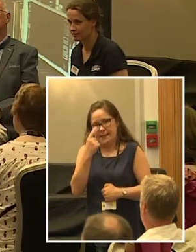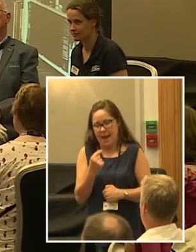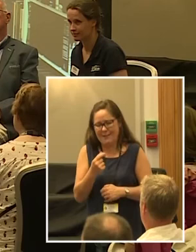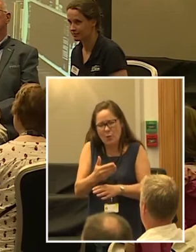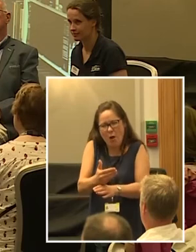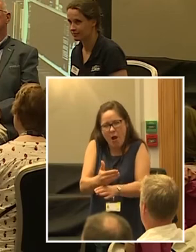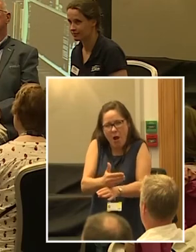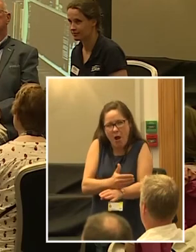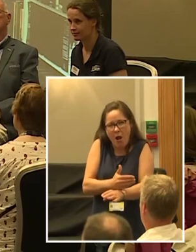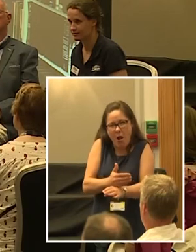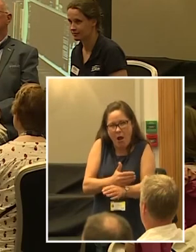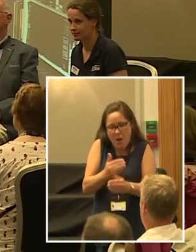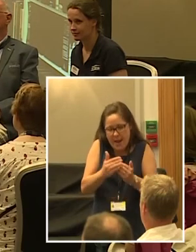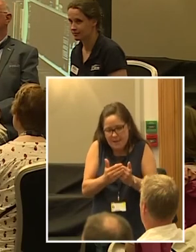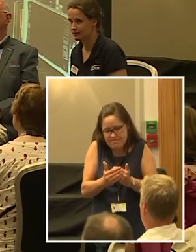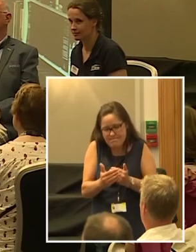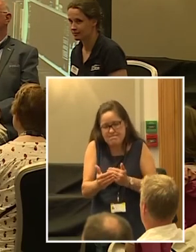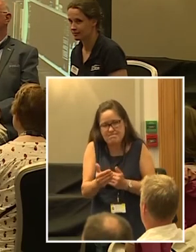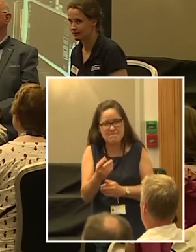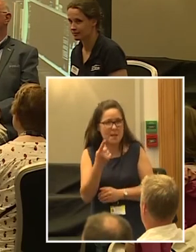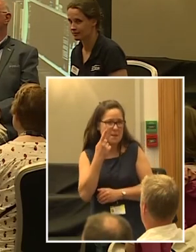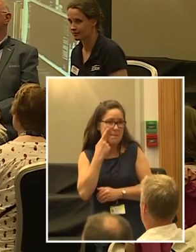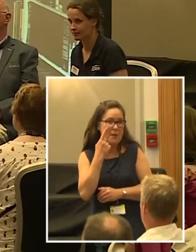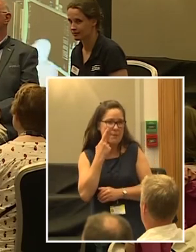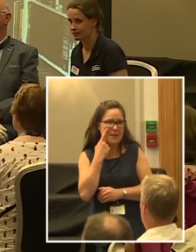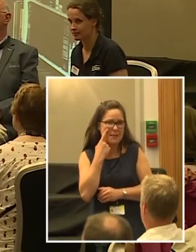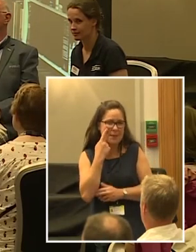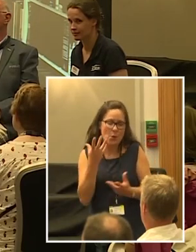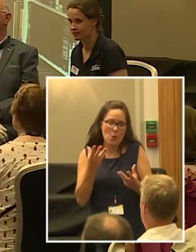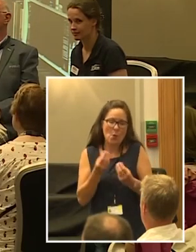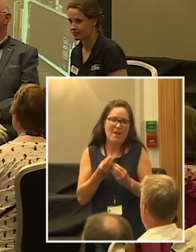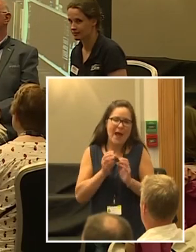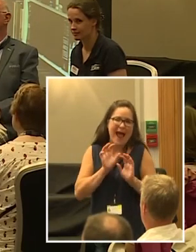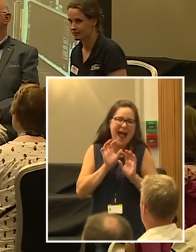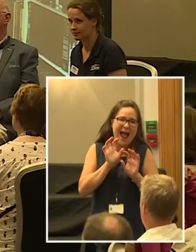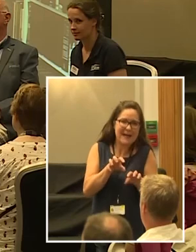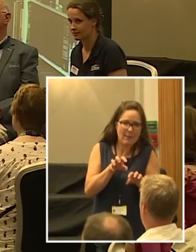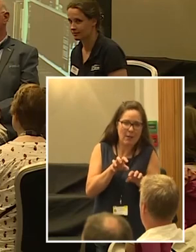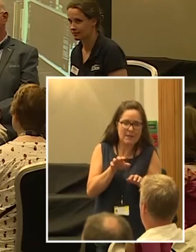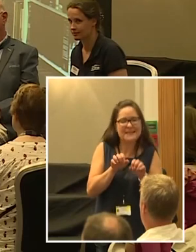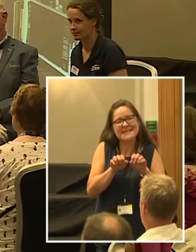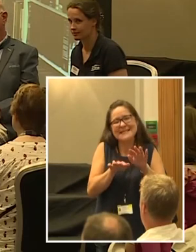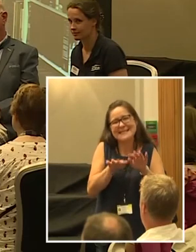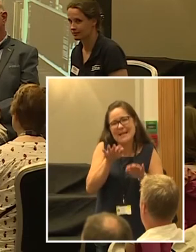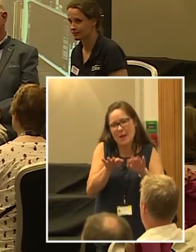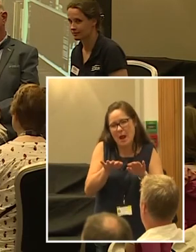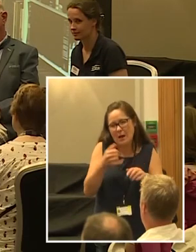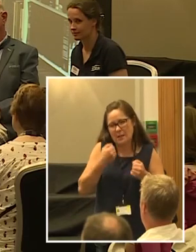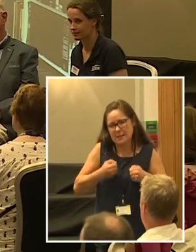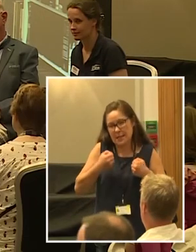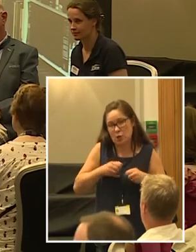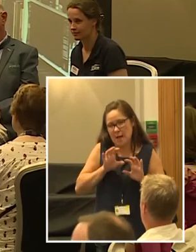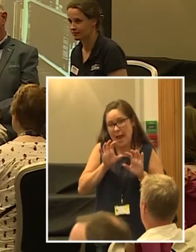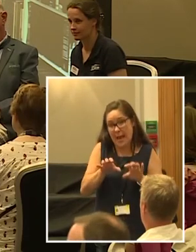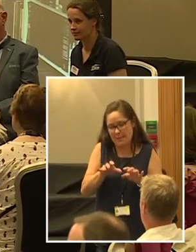of experimentation, in lots of animals that have similar conditions, we've been very successful in